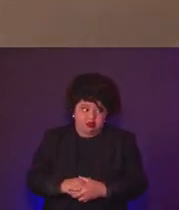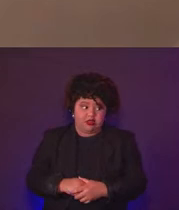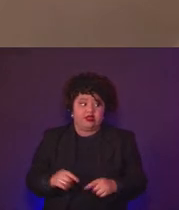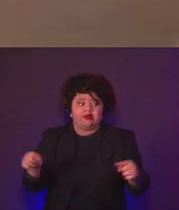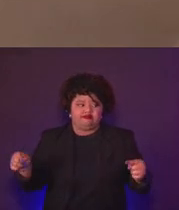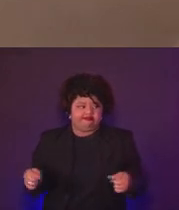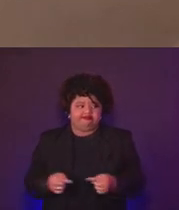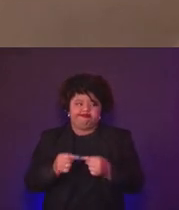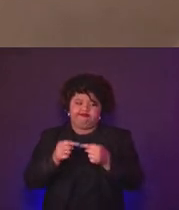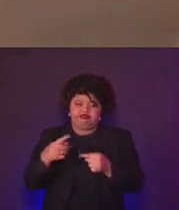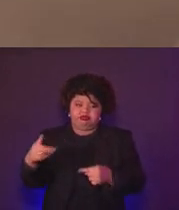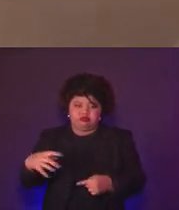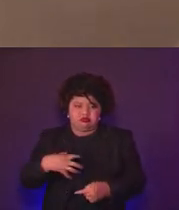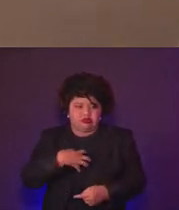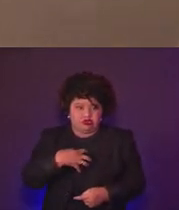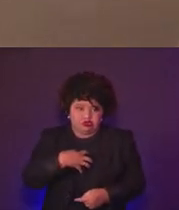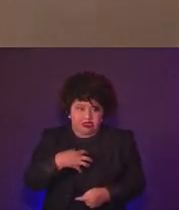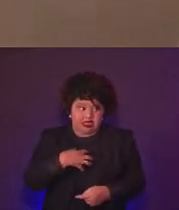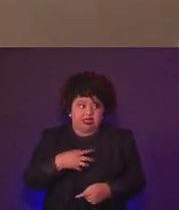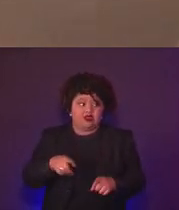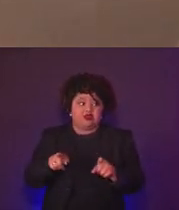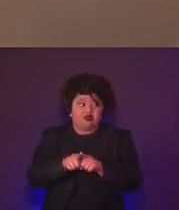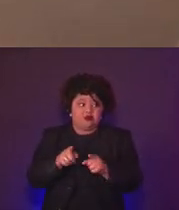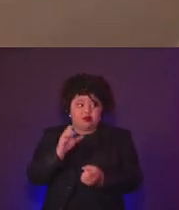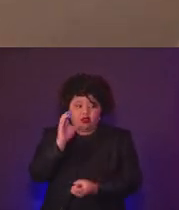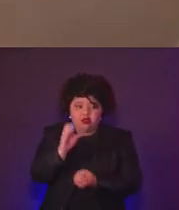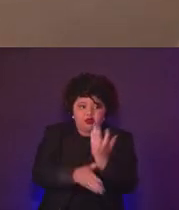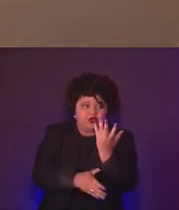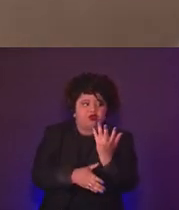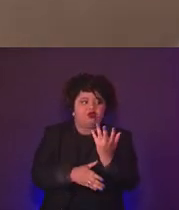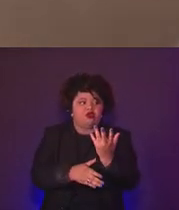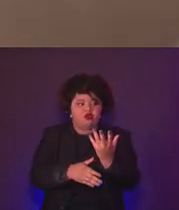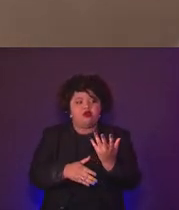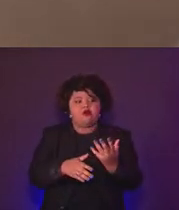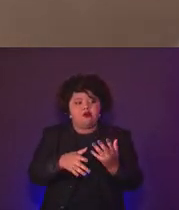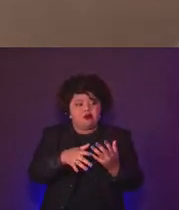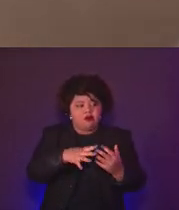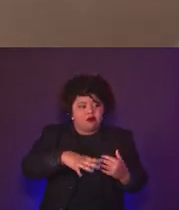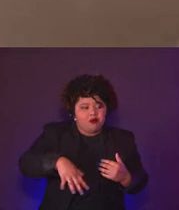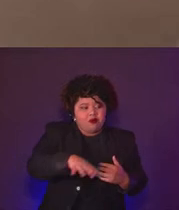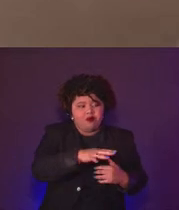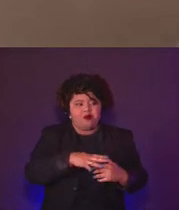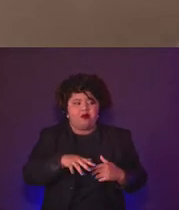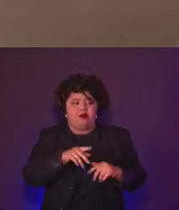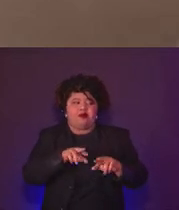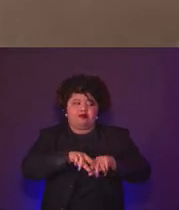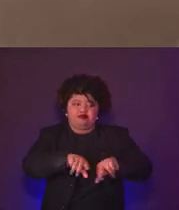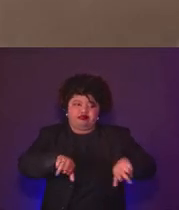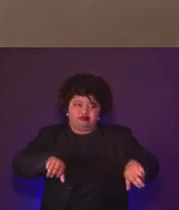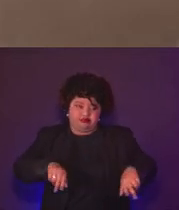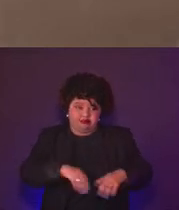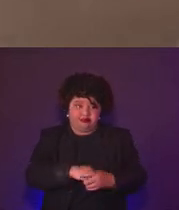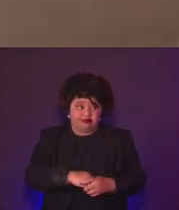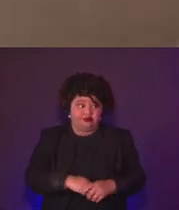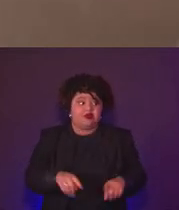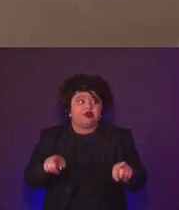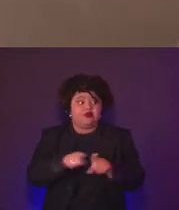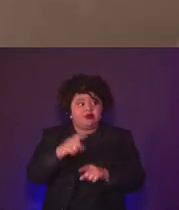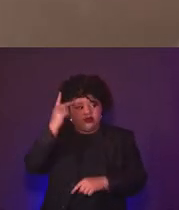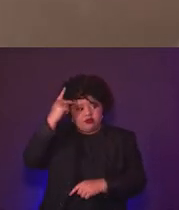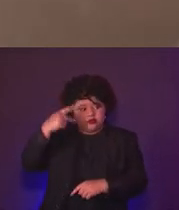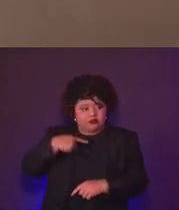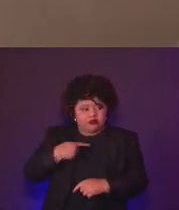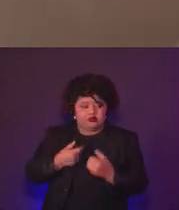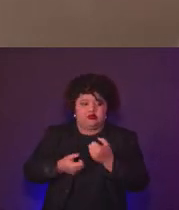mean, he created the field, really, in many ways. First met Phil when I was on